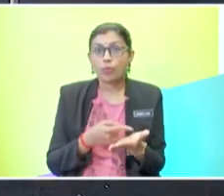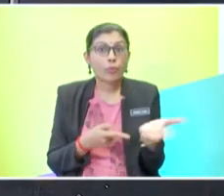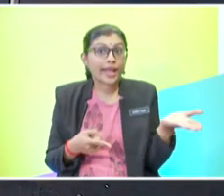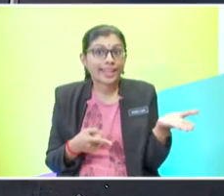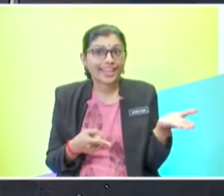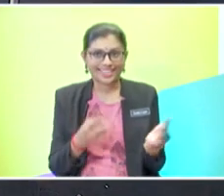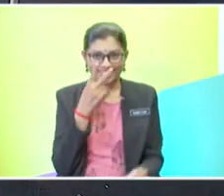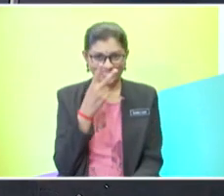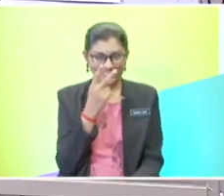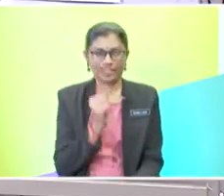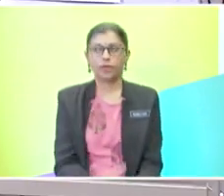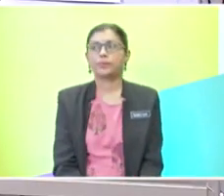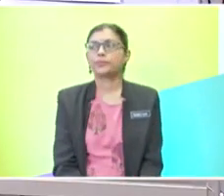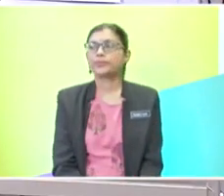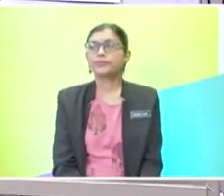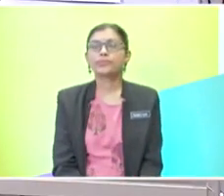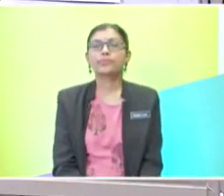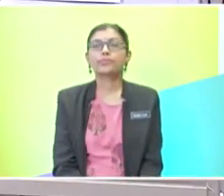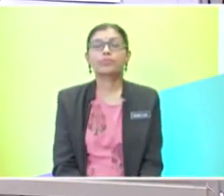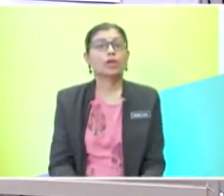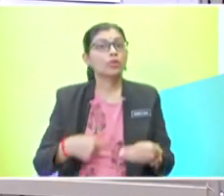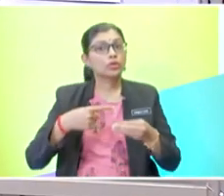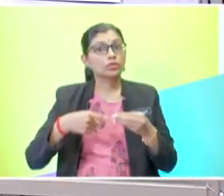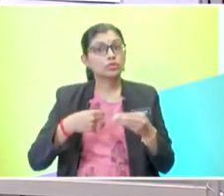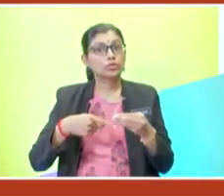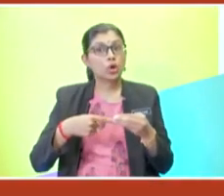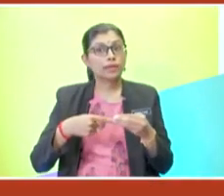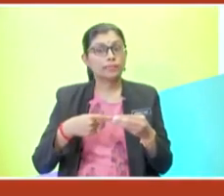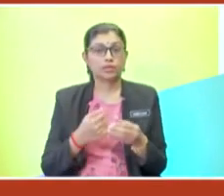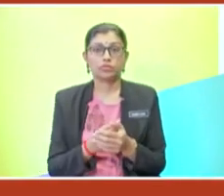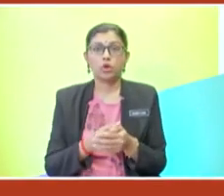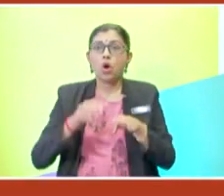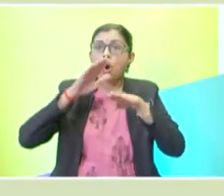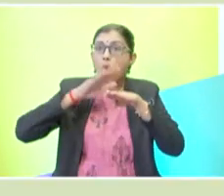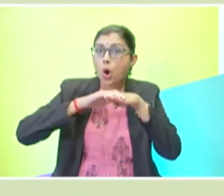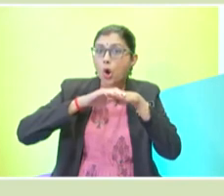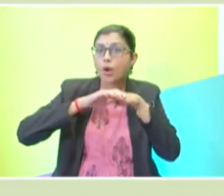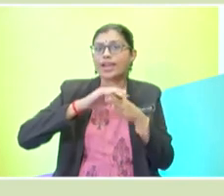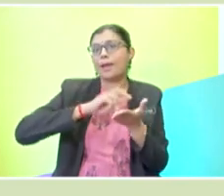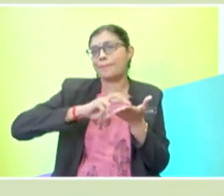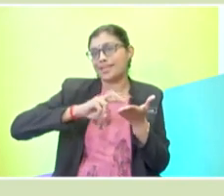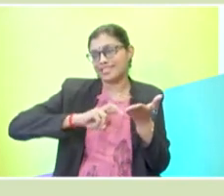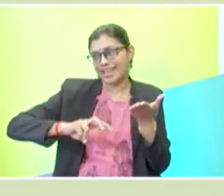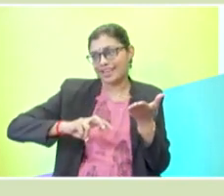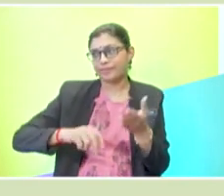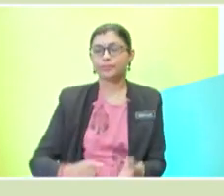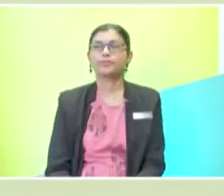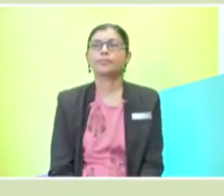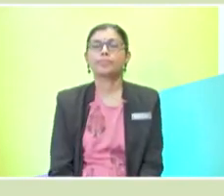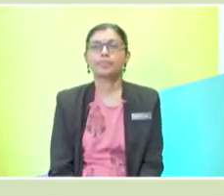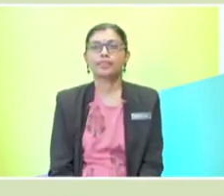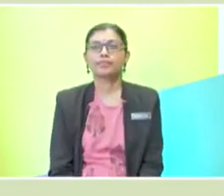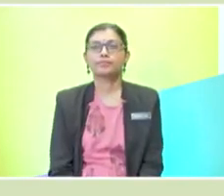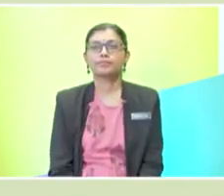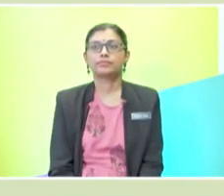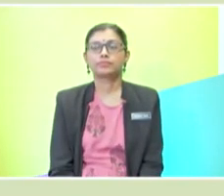Now, for this activity, we're going to talk about what's on the pizza. Now, what I want you to do now is. Okay, we are going